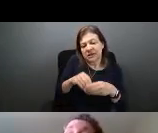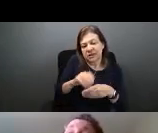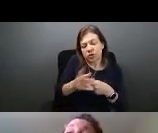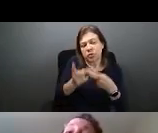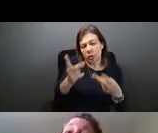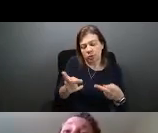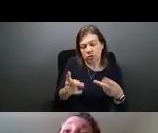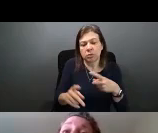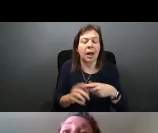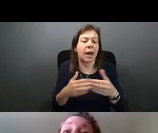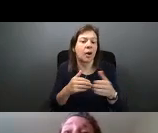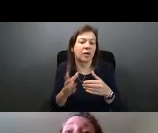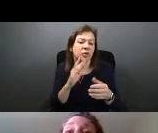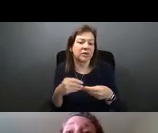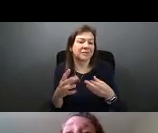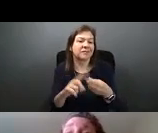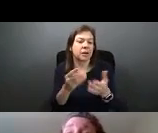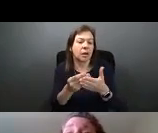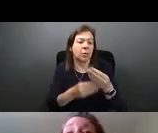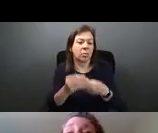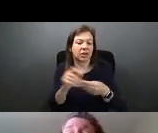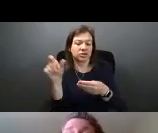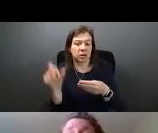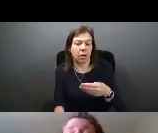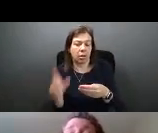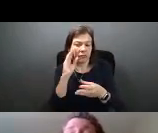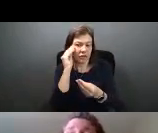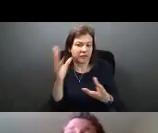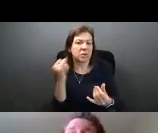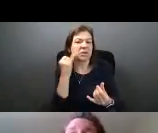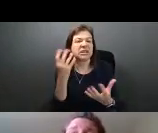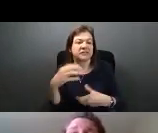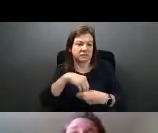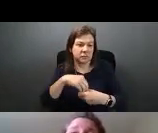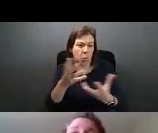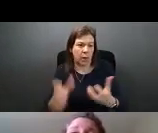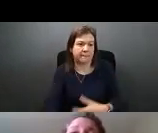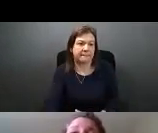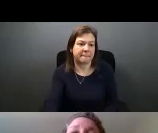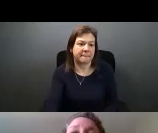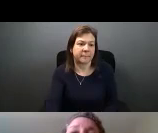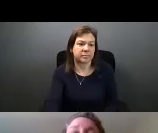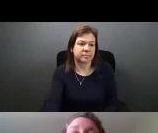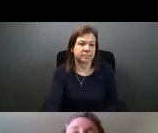have provided a budget column for this information if you choose to include it.